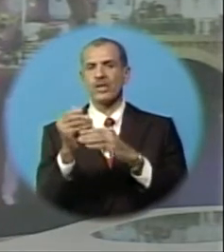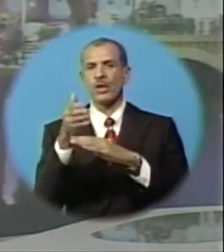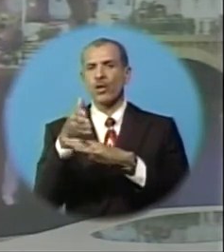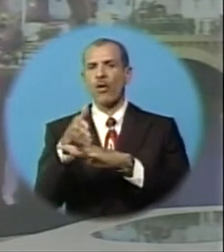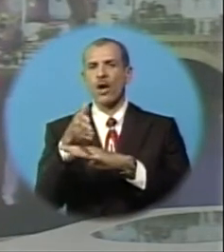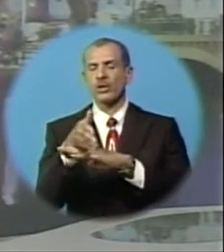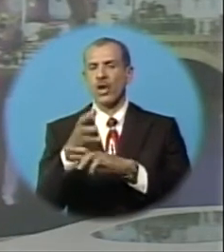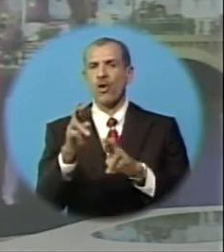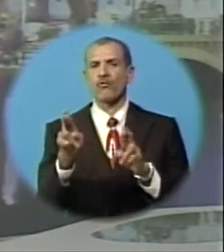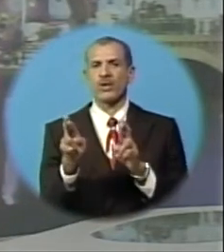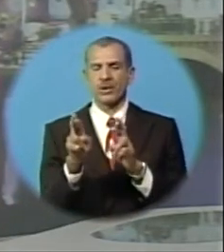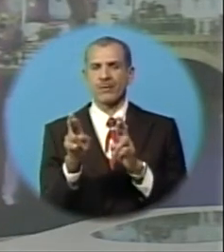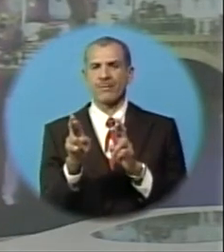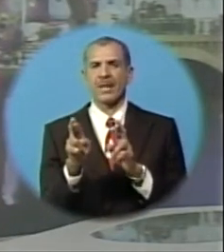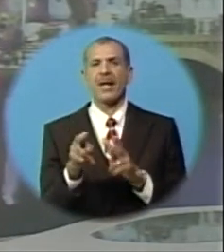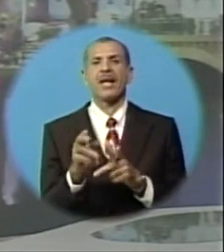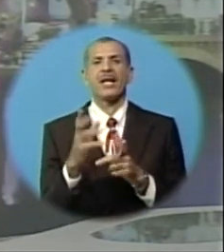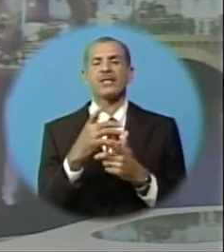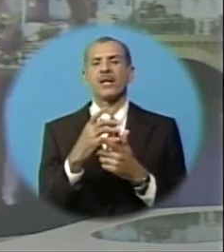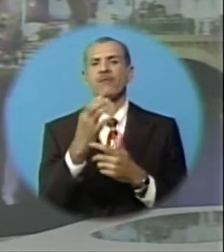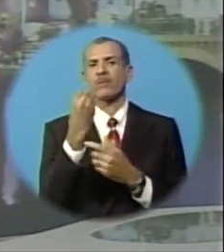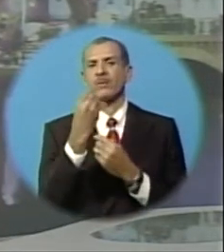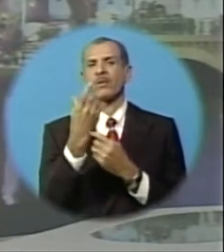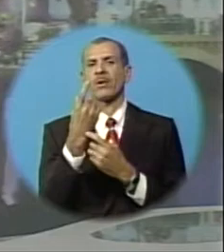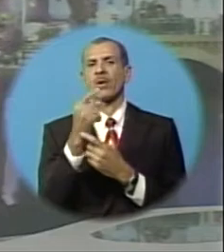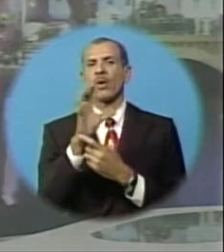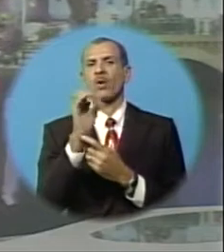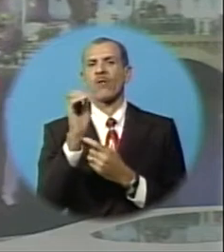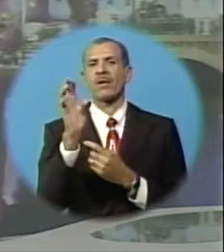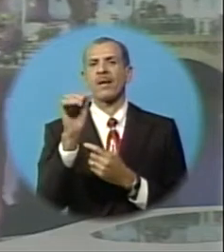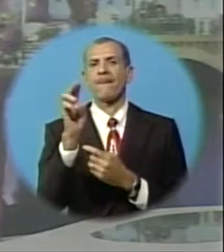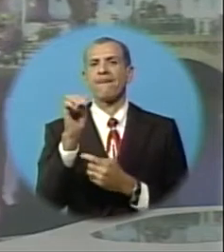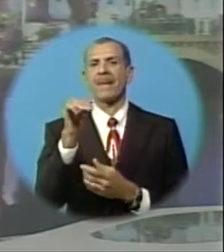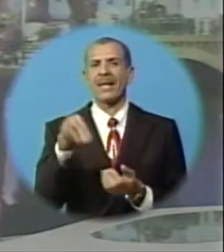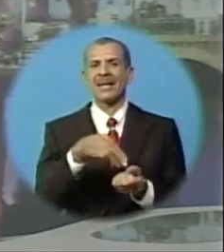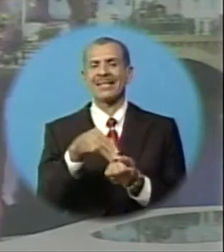headlines across our region. And here's a tip now from the Coverly Medical Center.